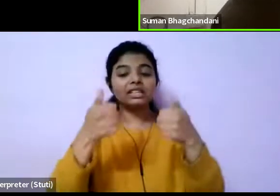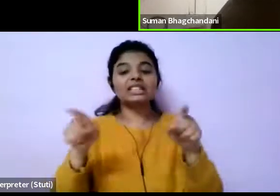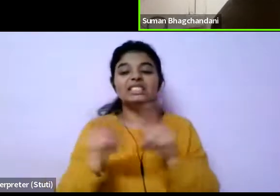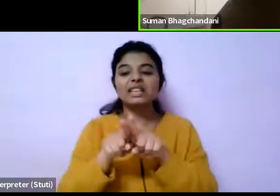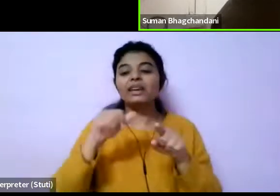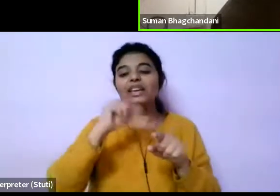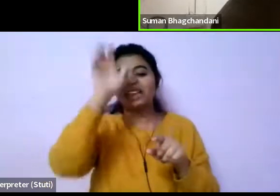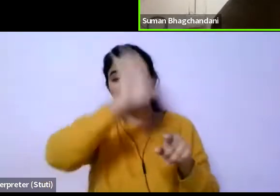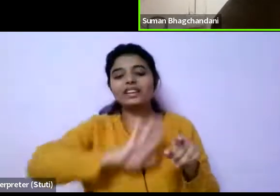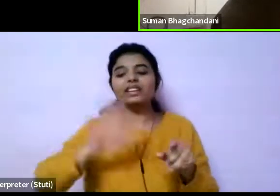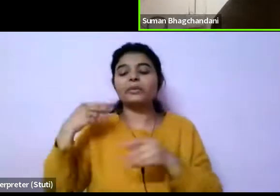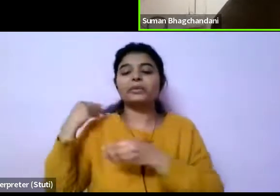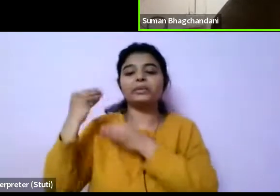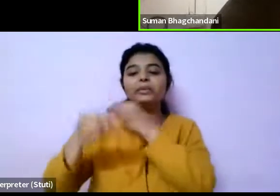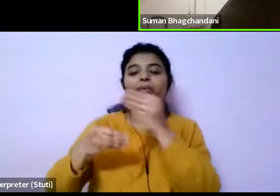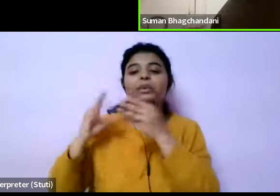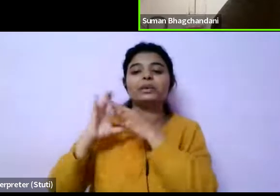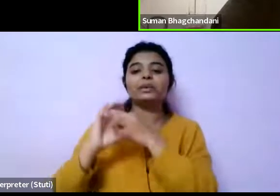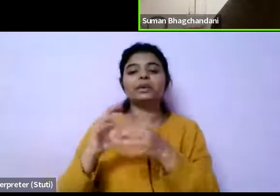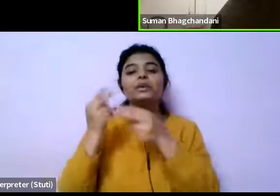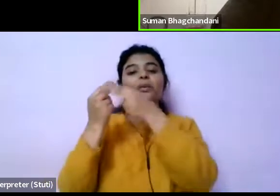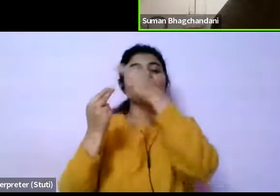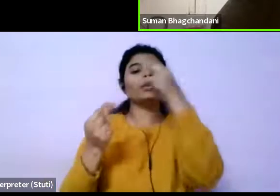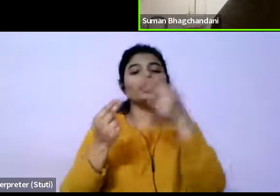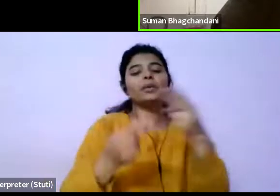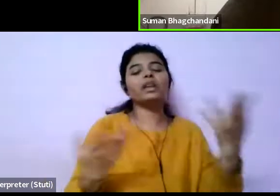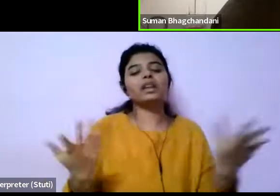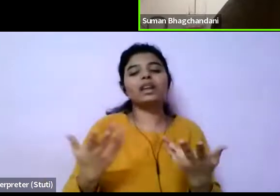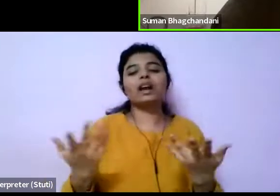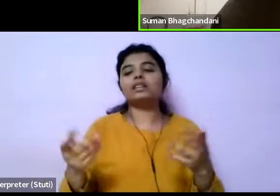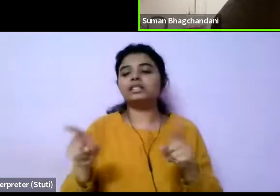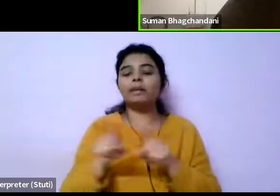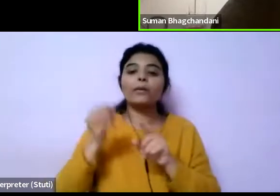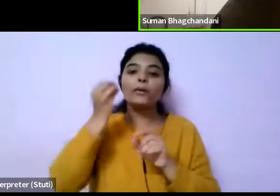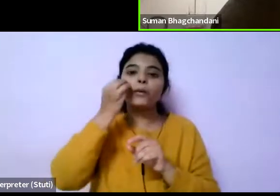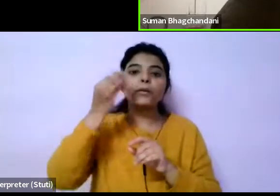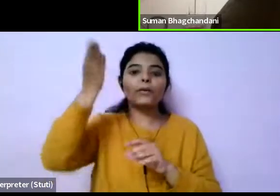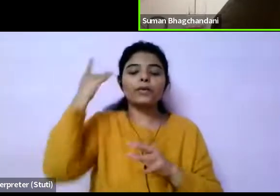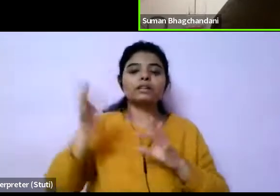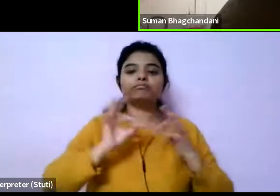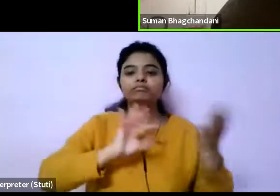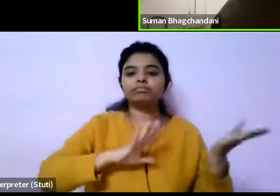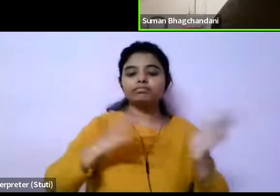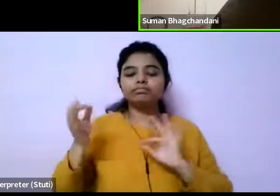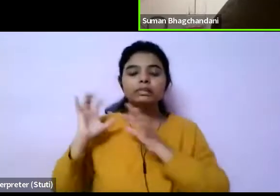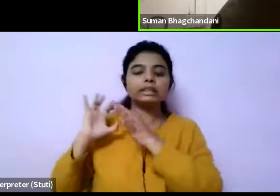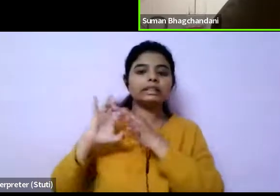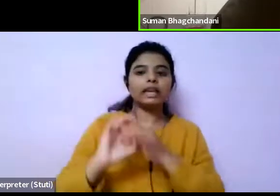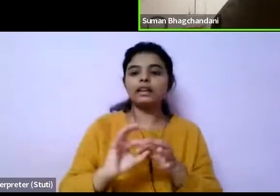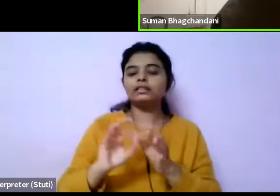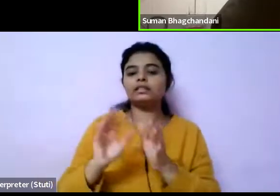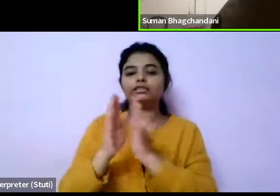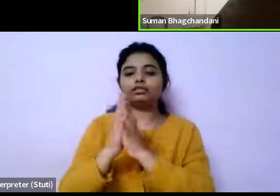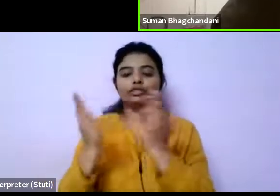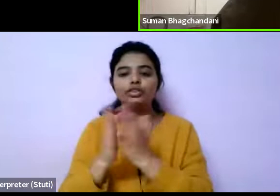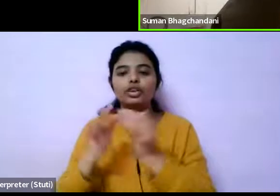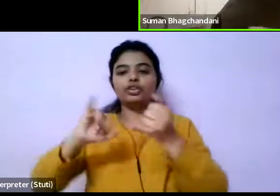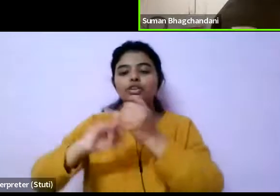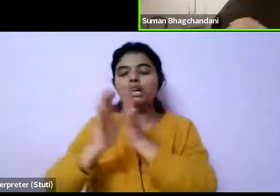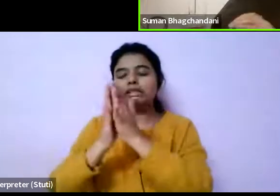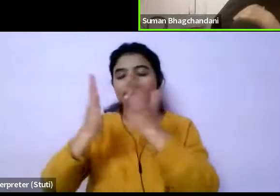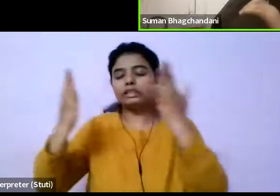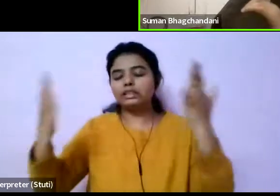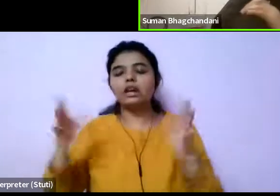Instead, it must be seen as an onset of commenting on the Natya Shastra and the Puranas that had earlier ostracized them from the proscenium.